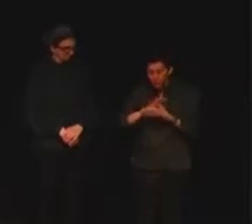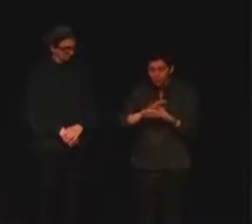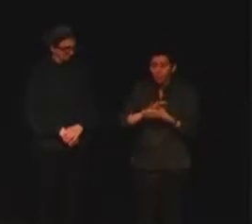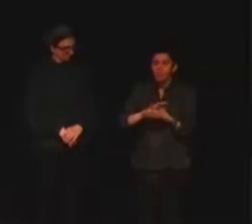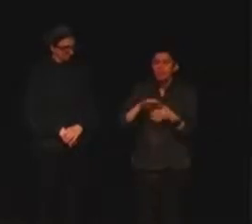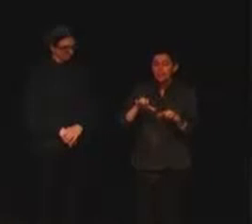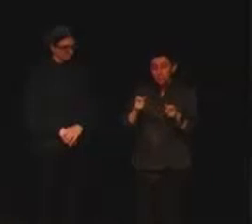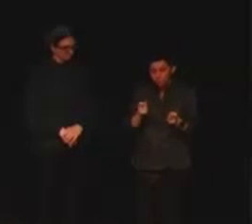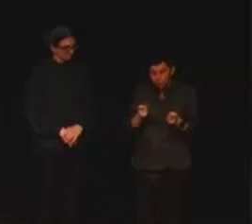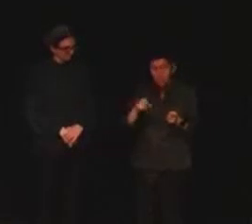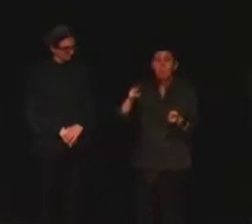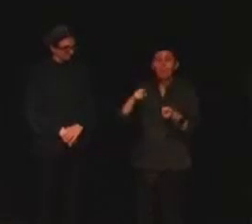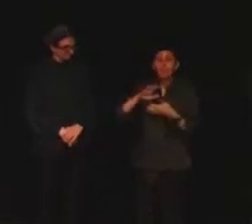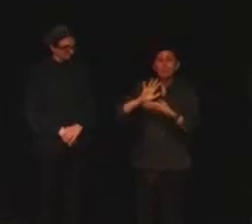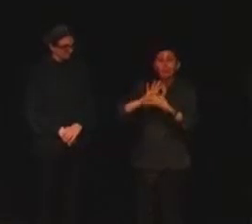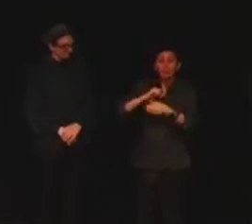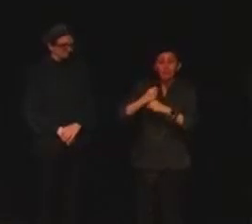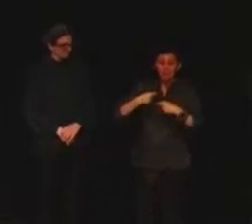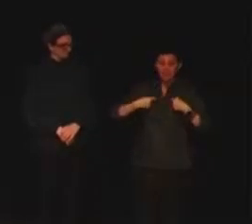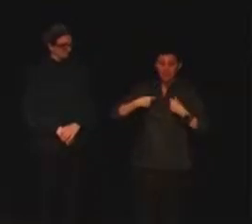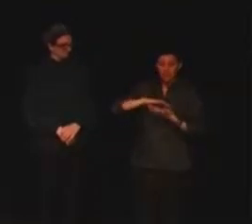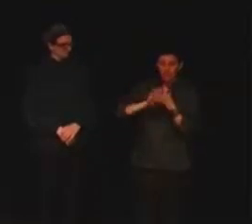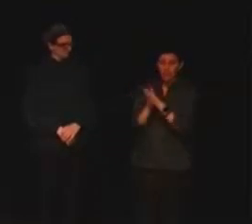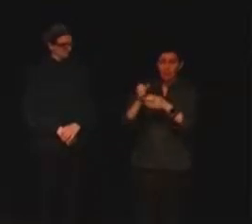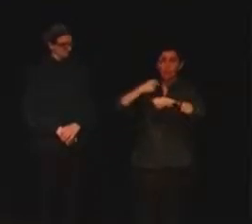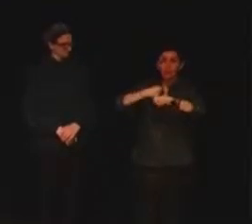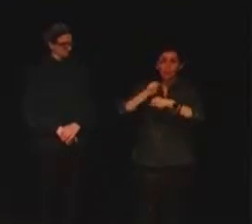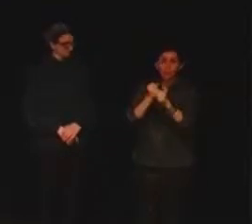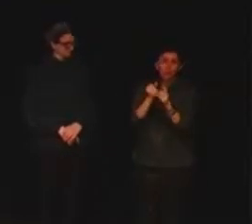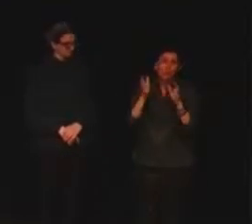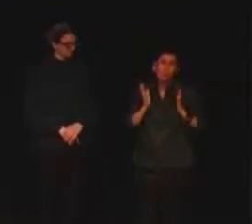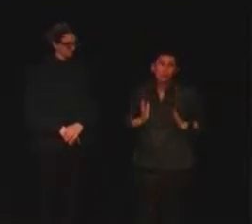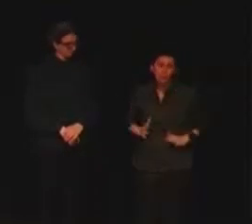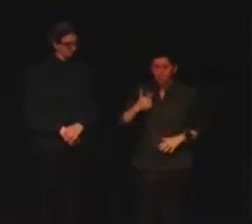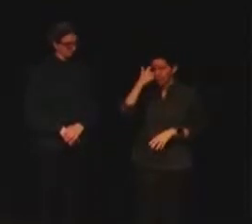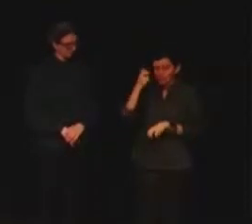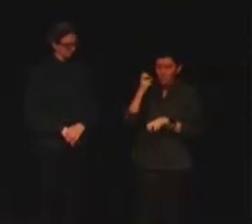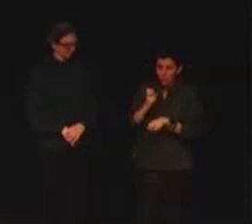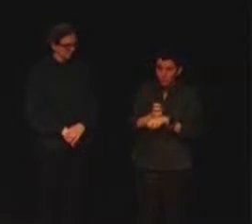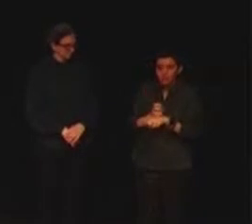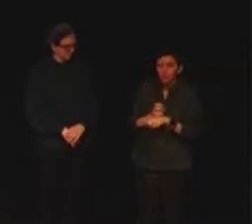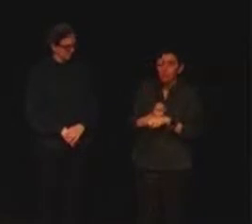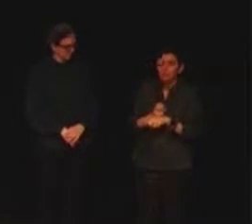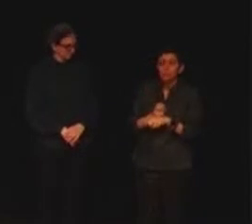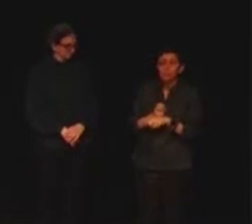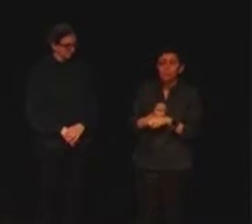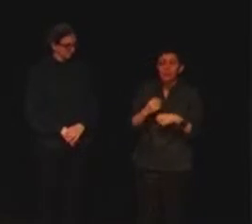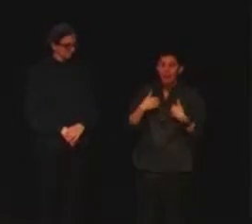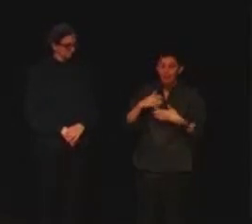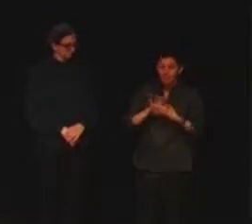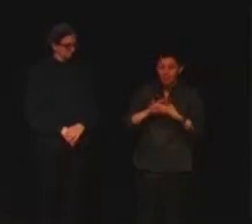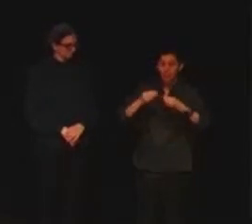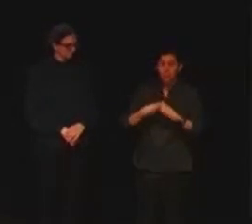producer because we weren't able to get it out there. And it was just like killing our team, but it just wasn't